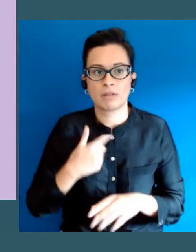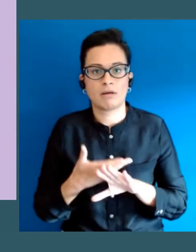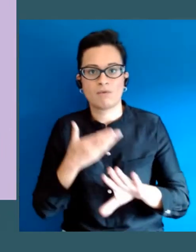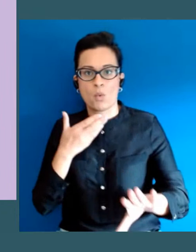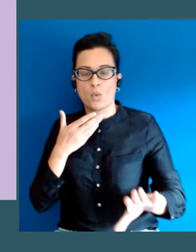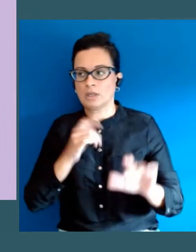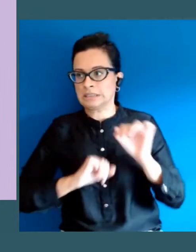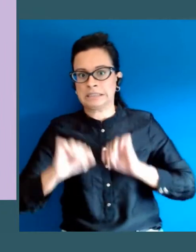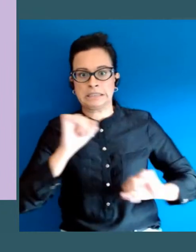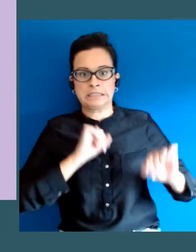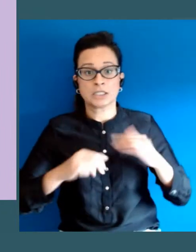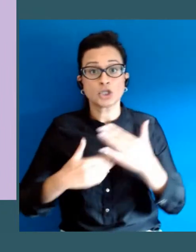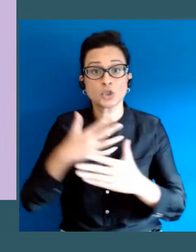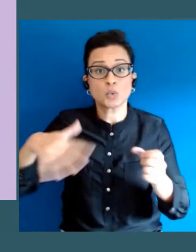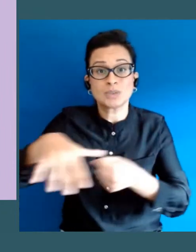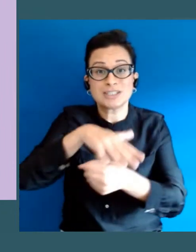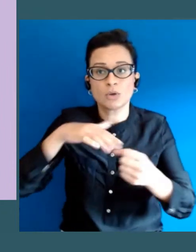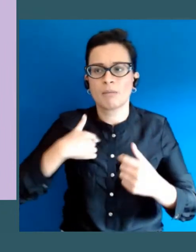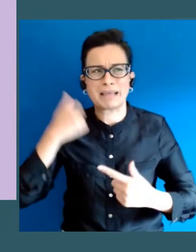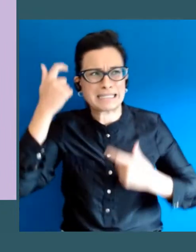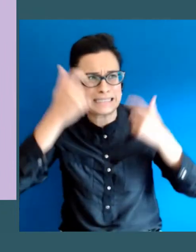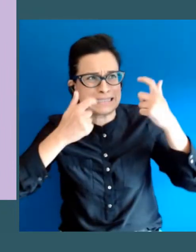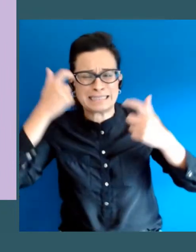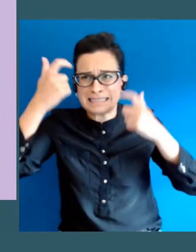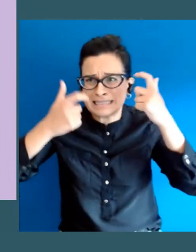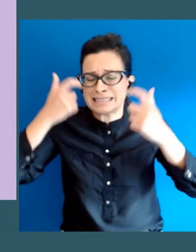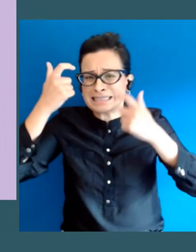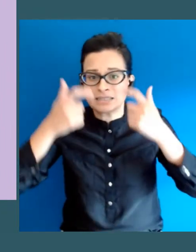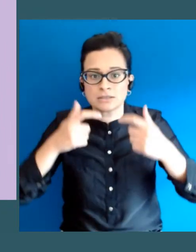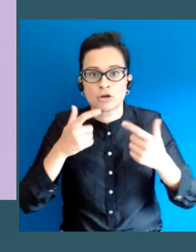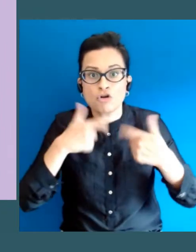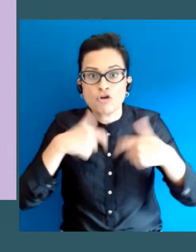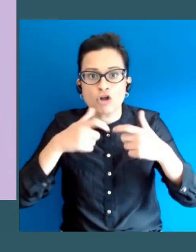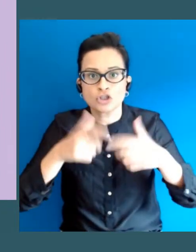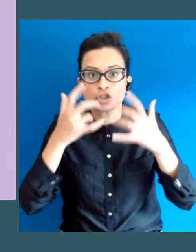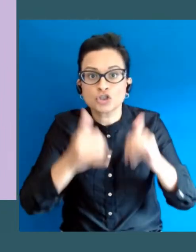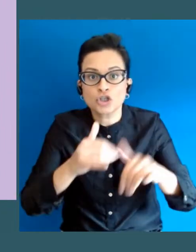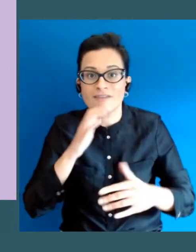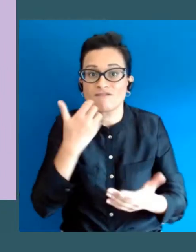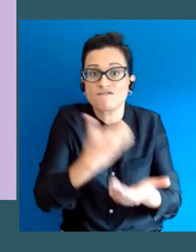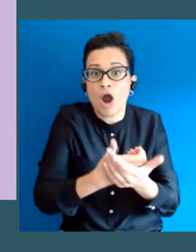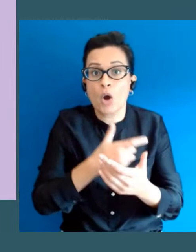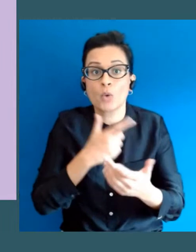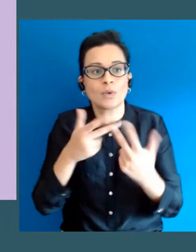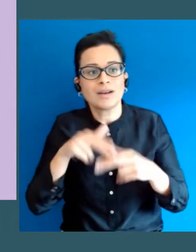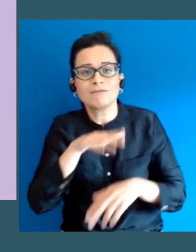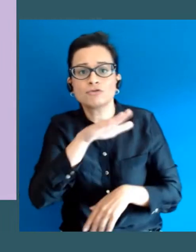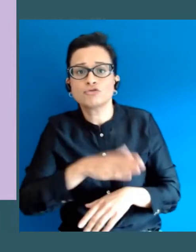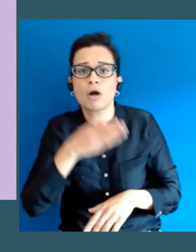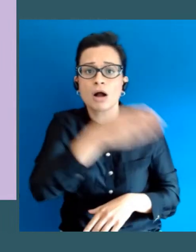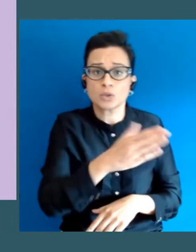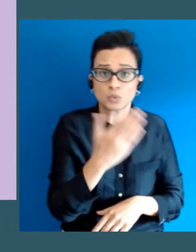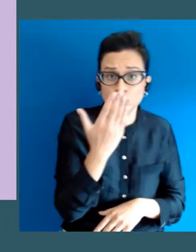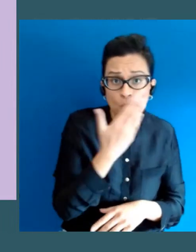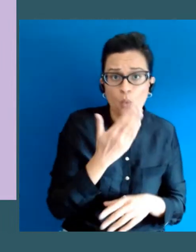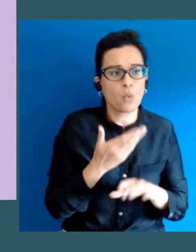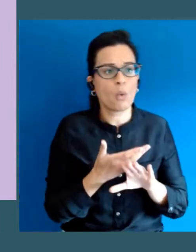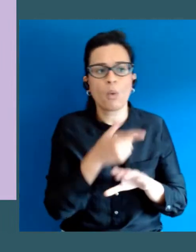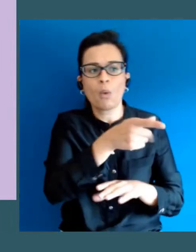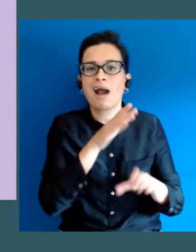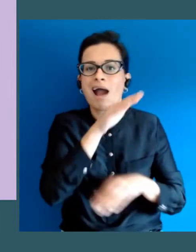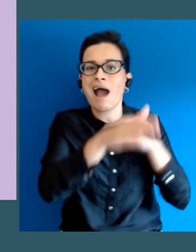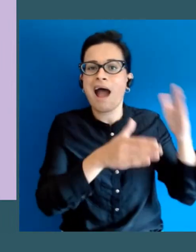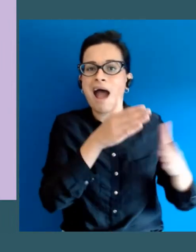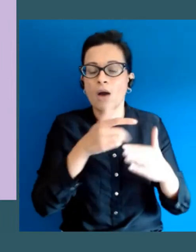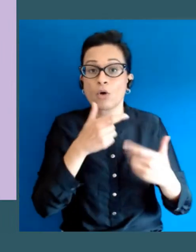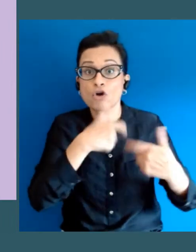might ruminate, and you might constantly check your phone if your child's at school or away from you. And that constant checking,